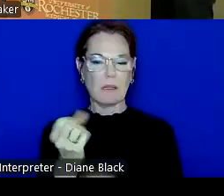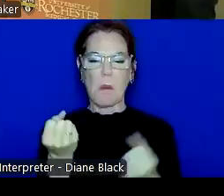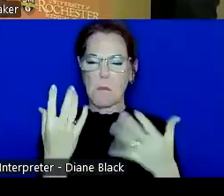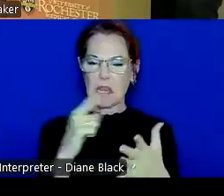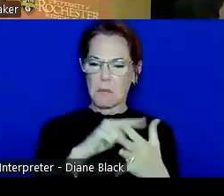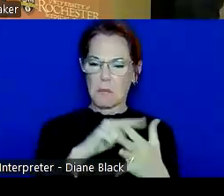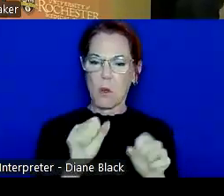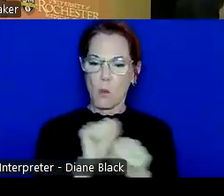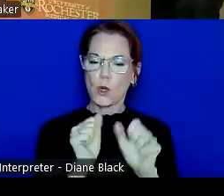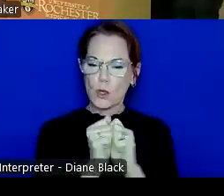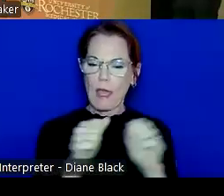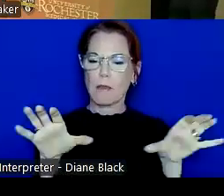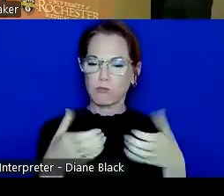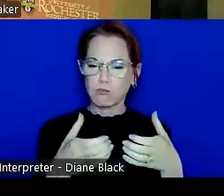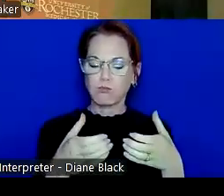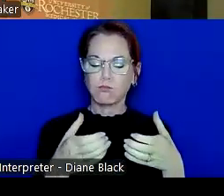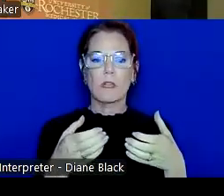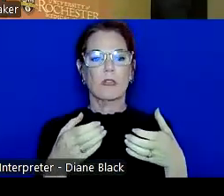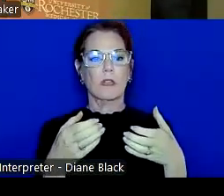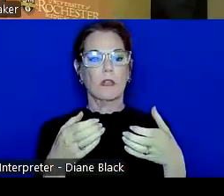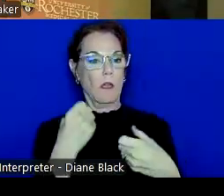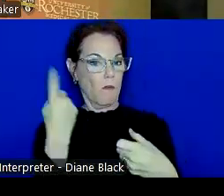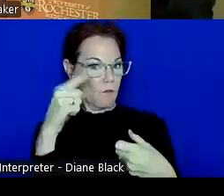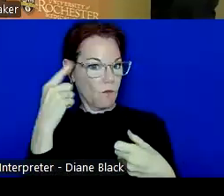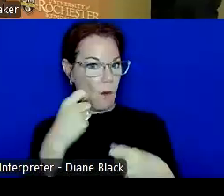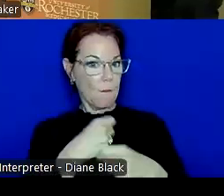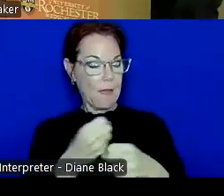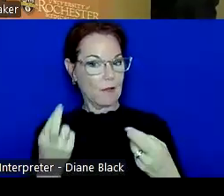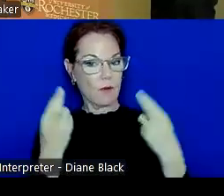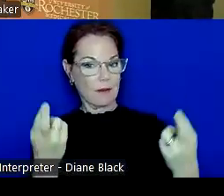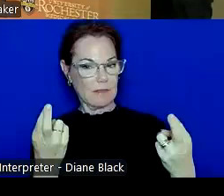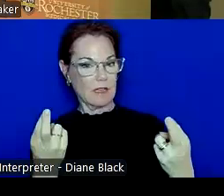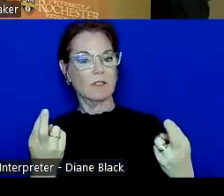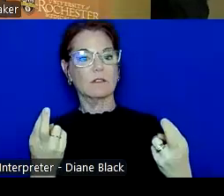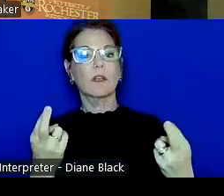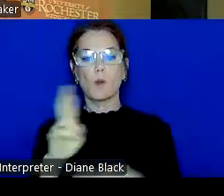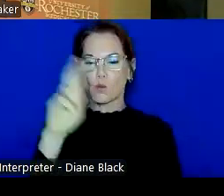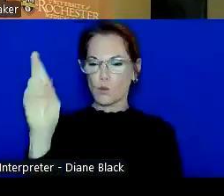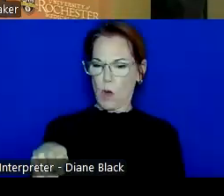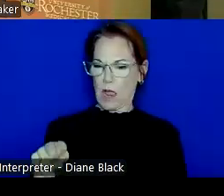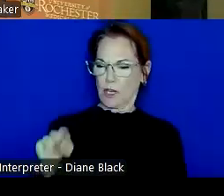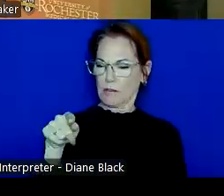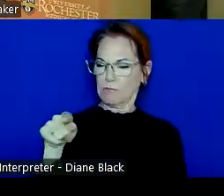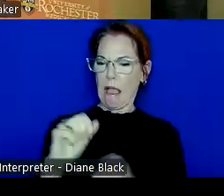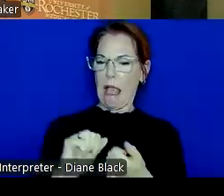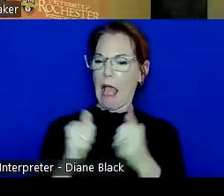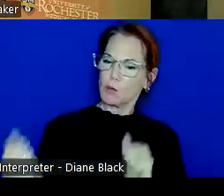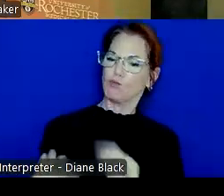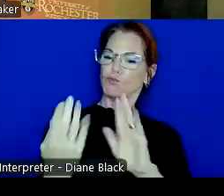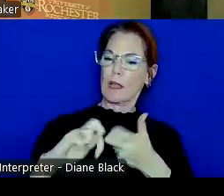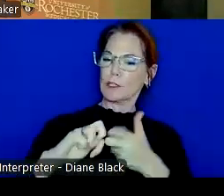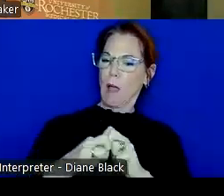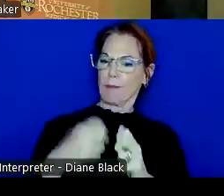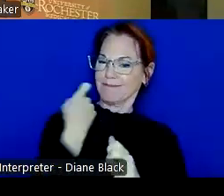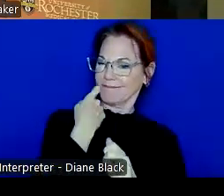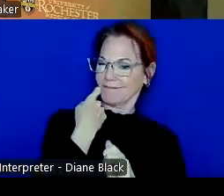blue ribbon panel to create recommendations for how does Rochester address the problems we just looked at in the data. And